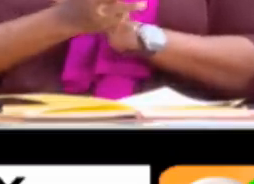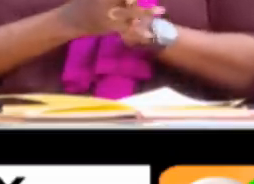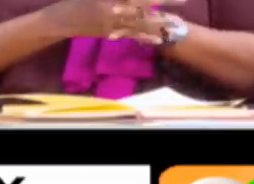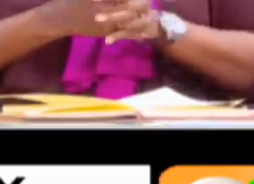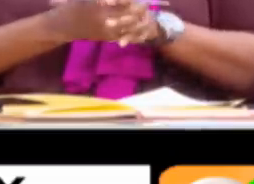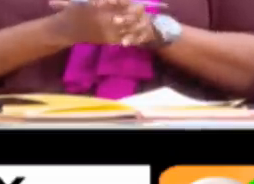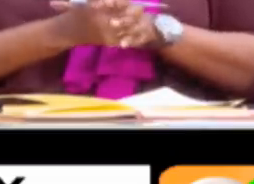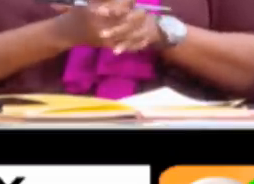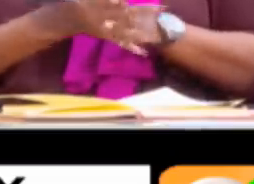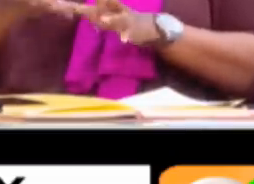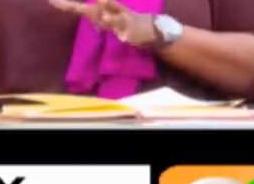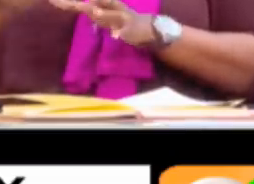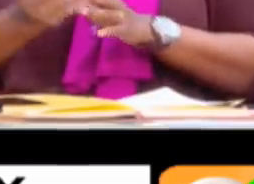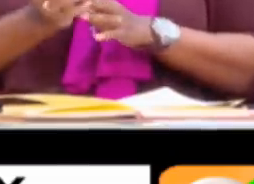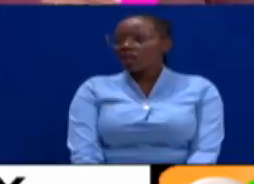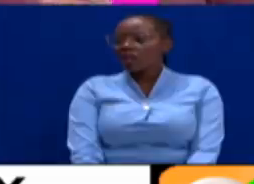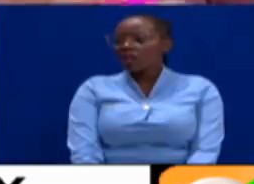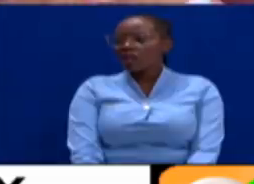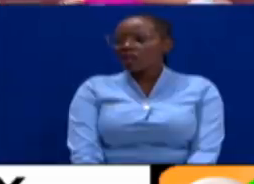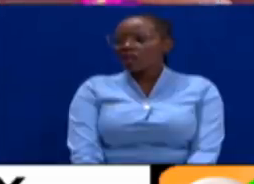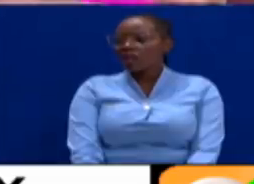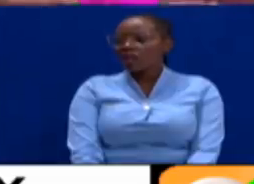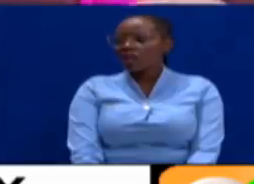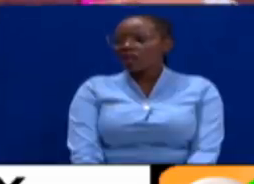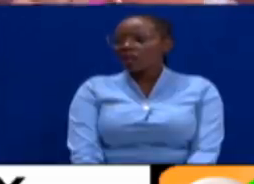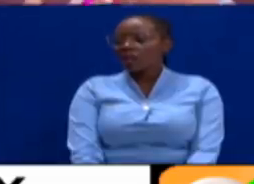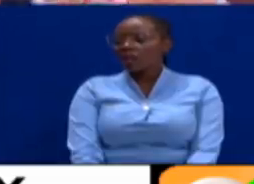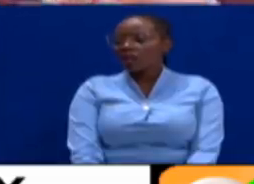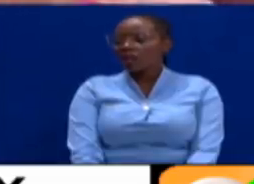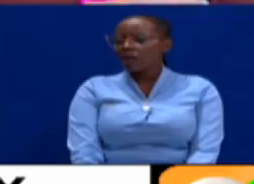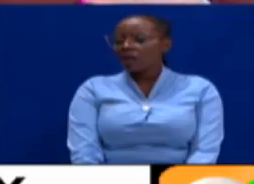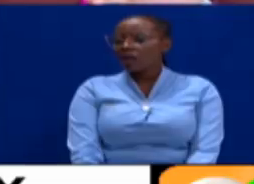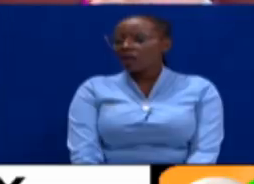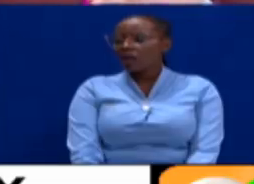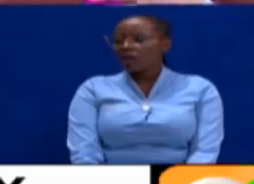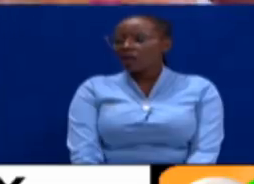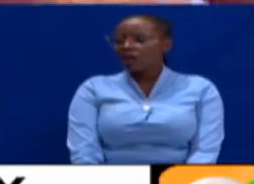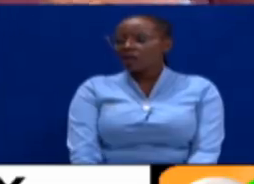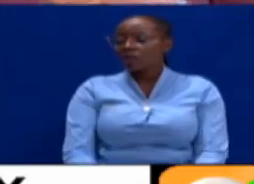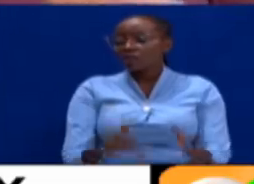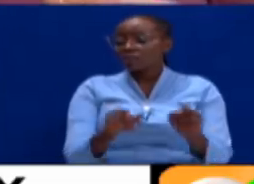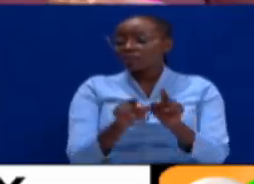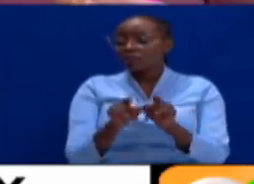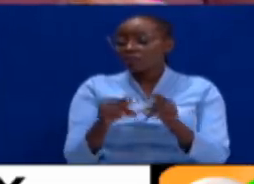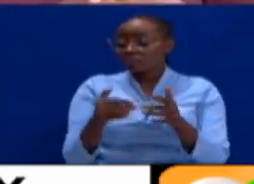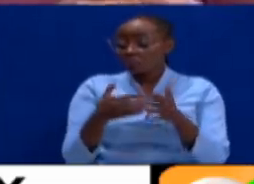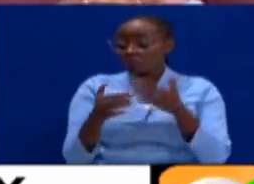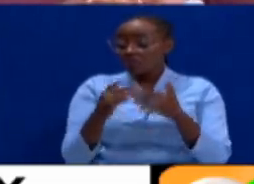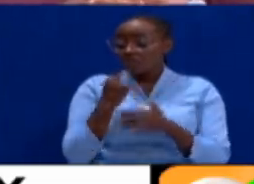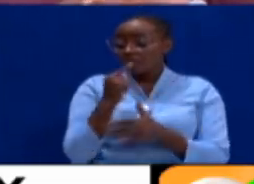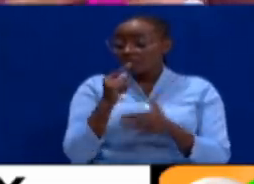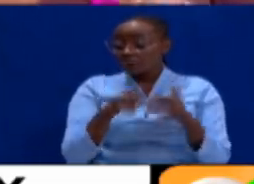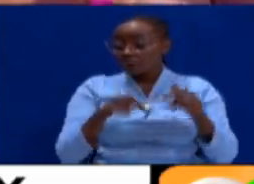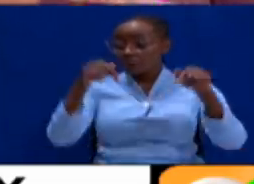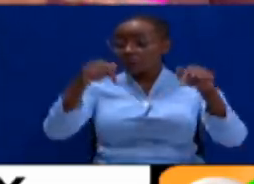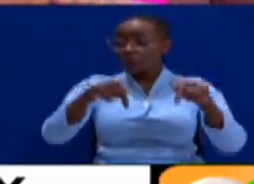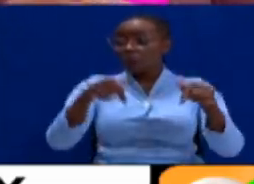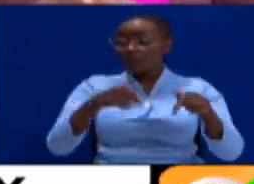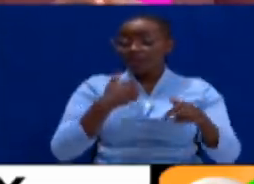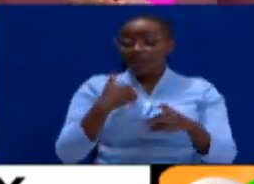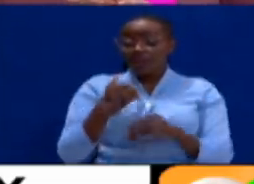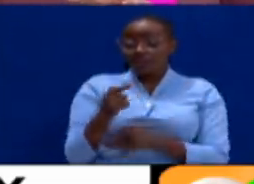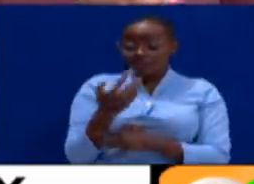something Linus mentioned, and also Gashuri, about the president and his term brings to mind what he said, I think, today. We have